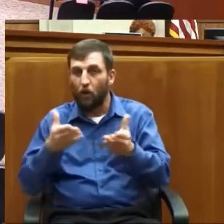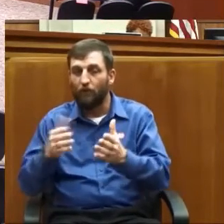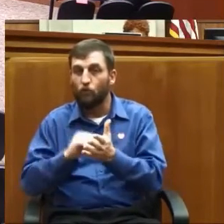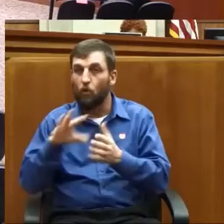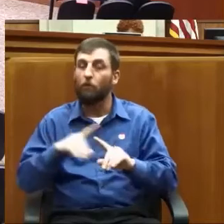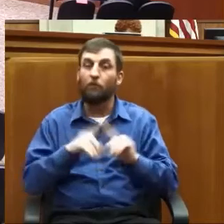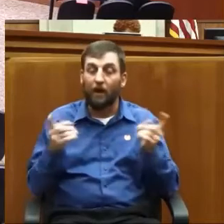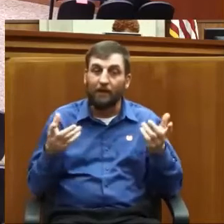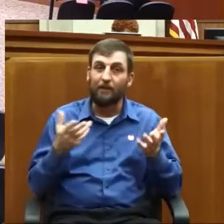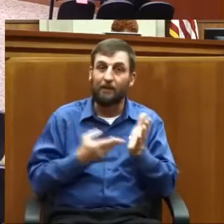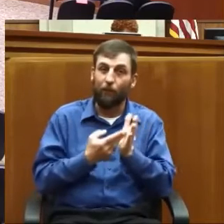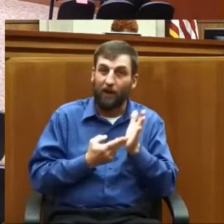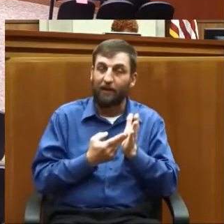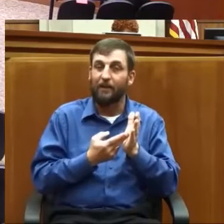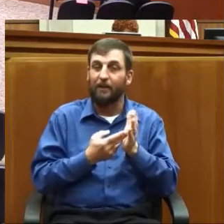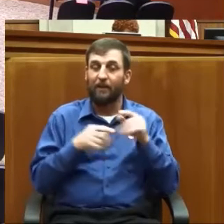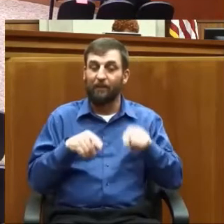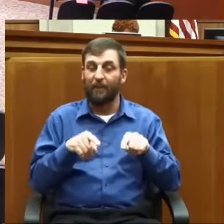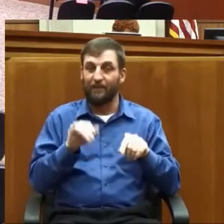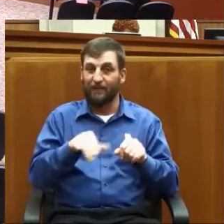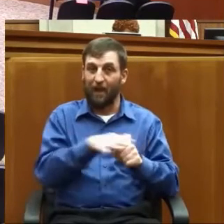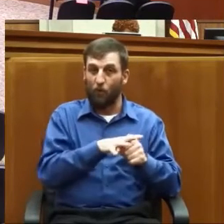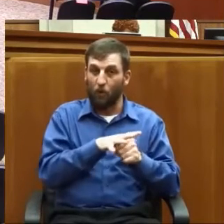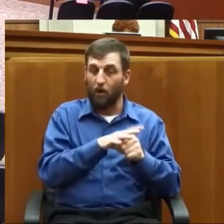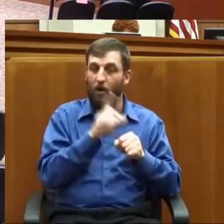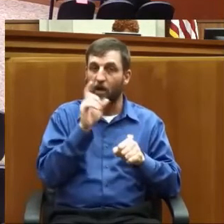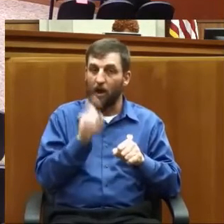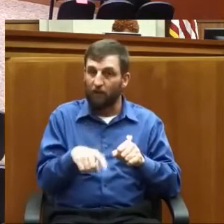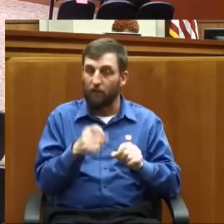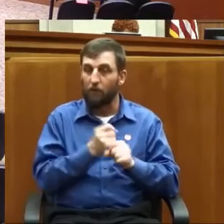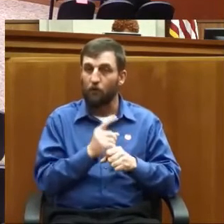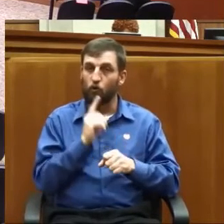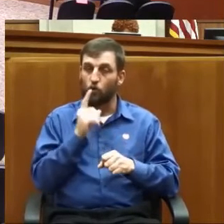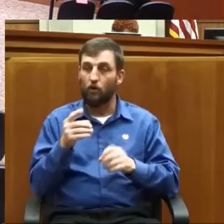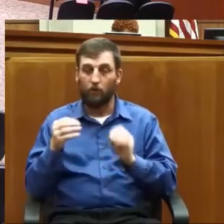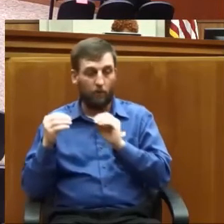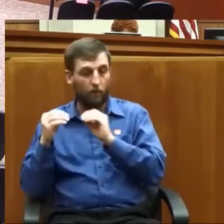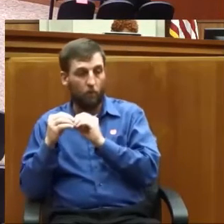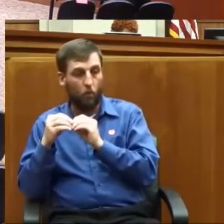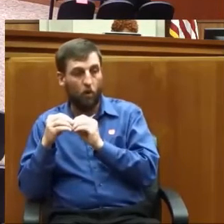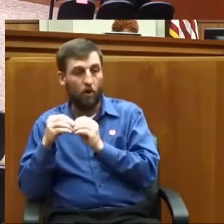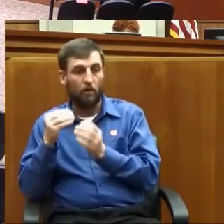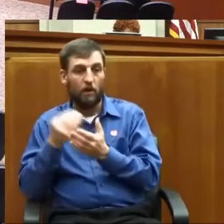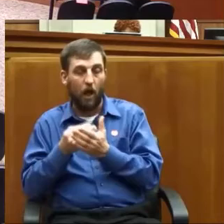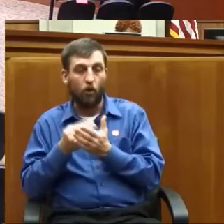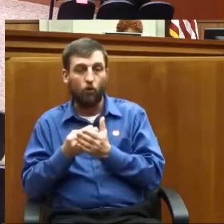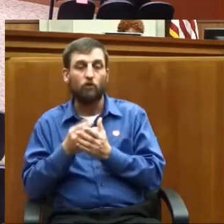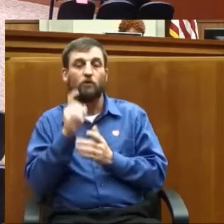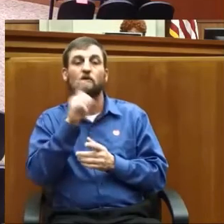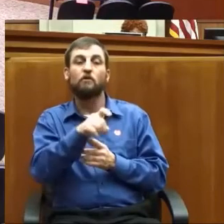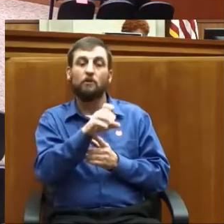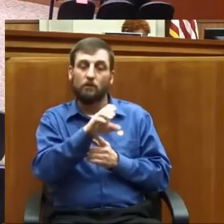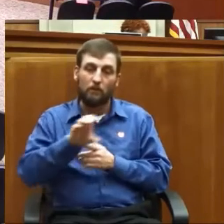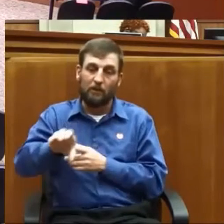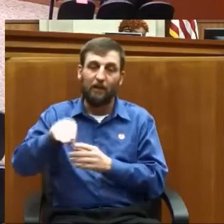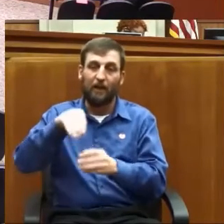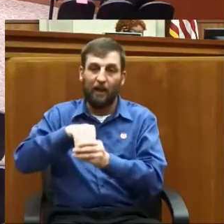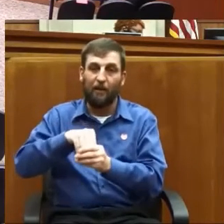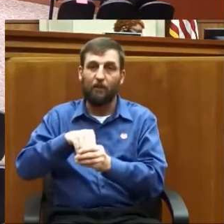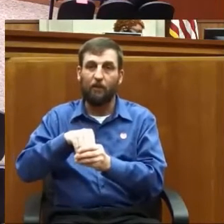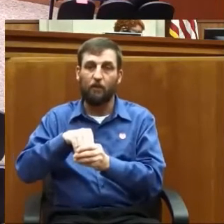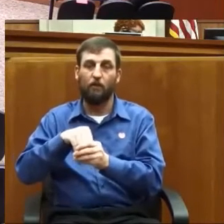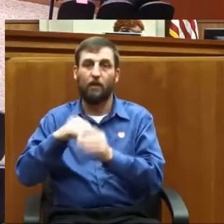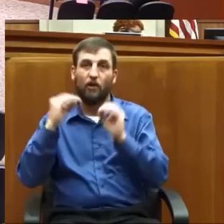frankly, this is an area where we have to make sure that we have more dollars going into the instructional environment